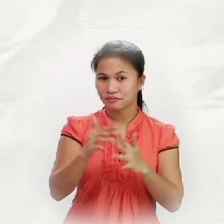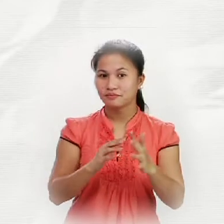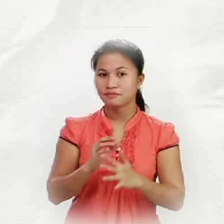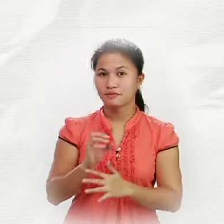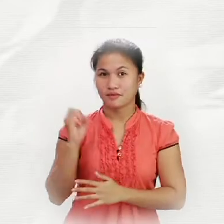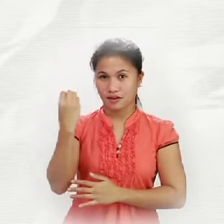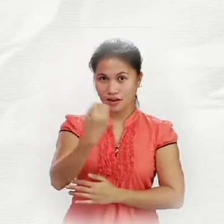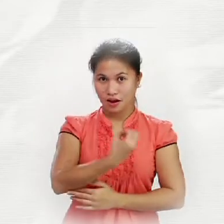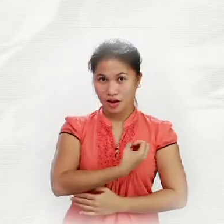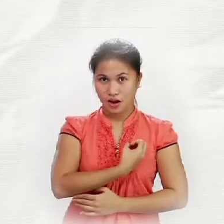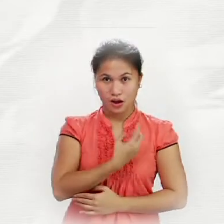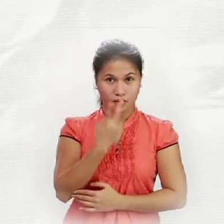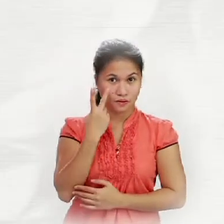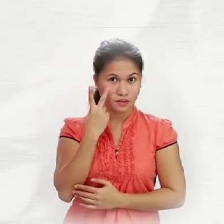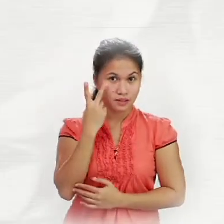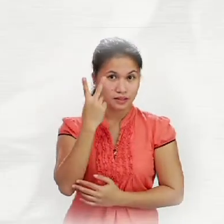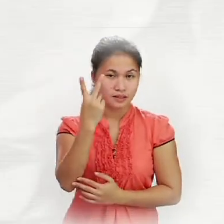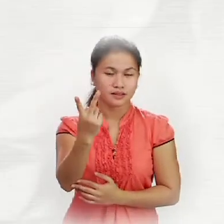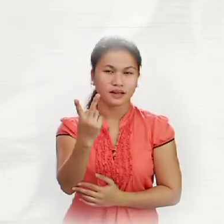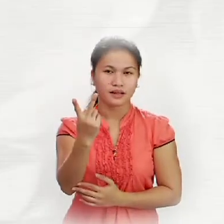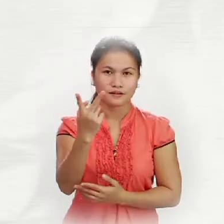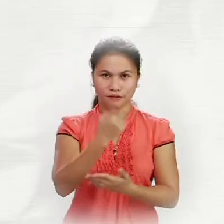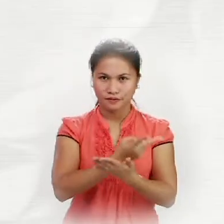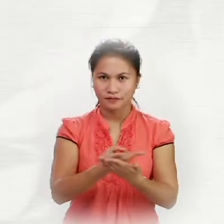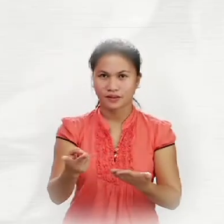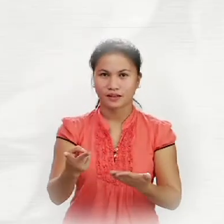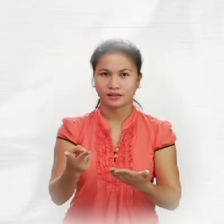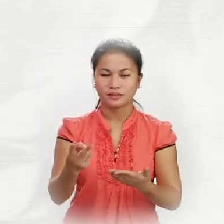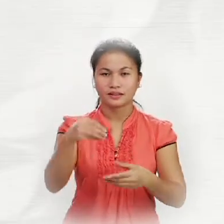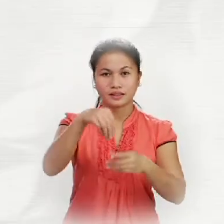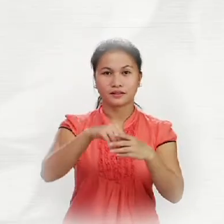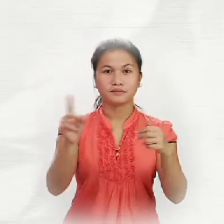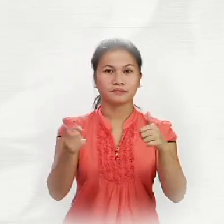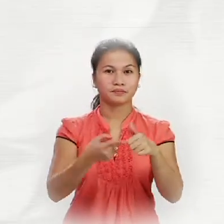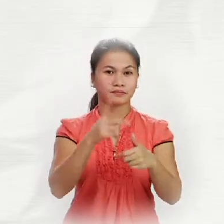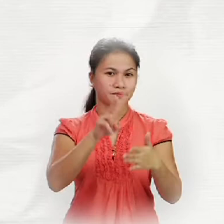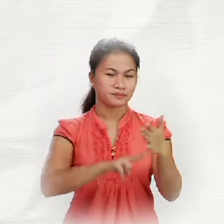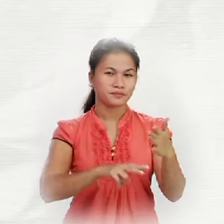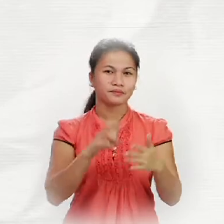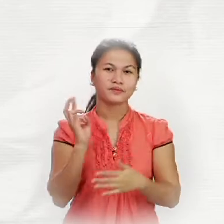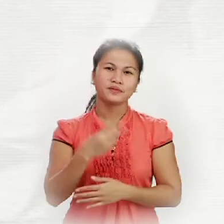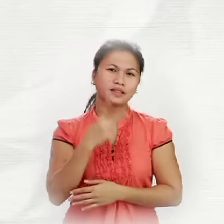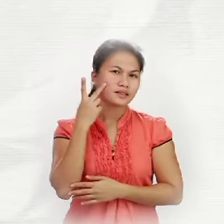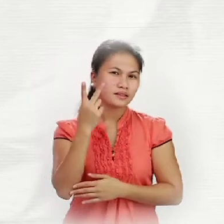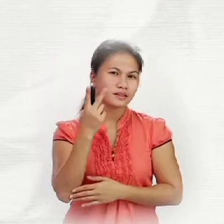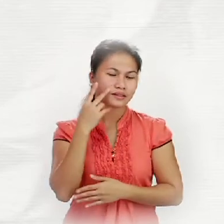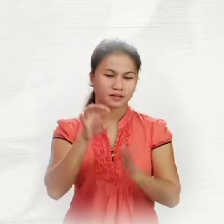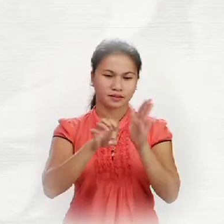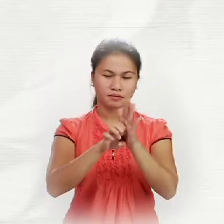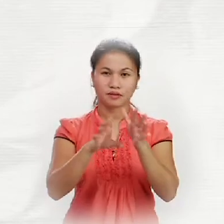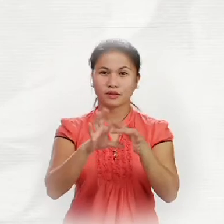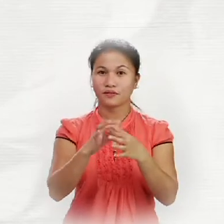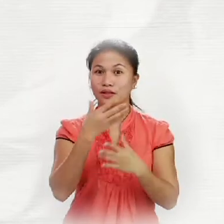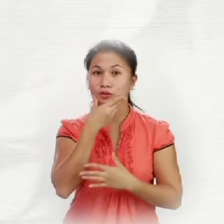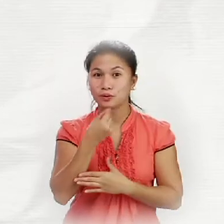sight fails. And in the first reading, we see the example of the